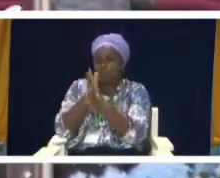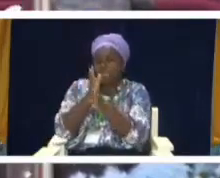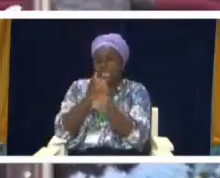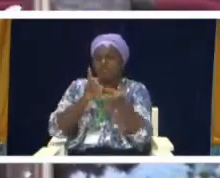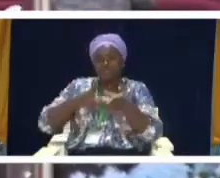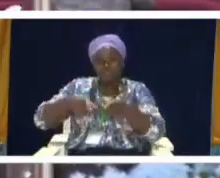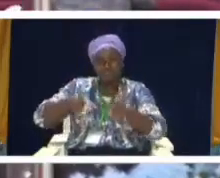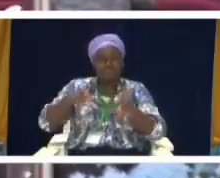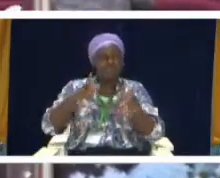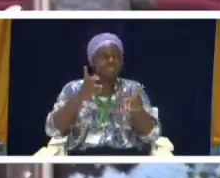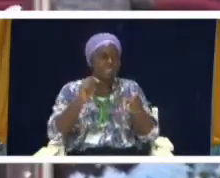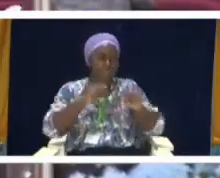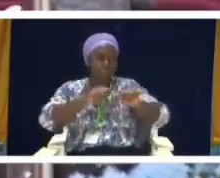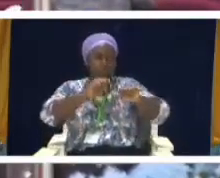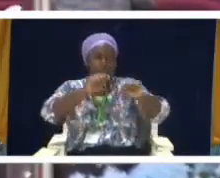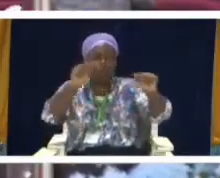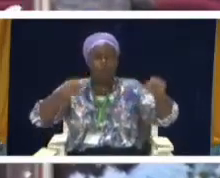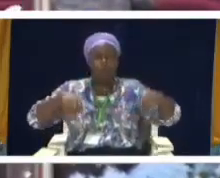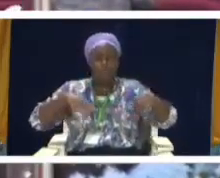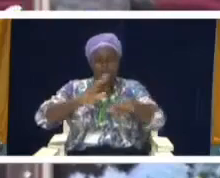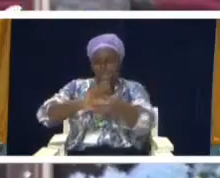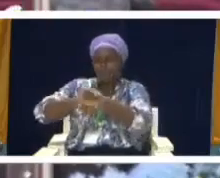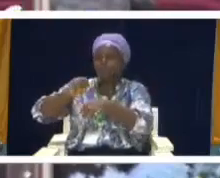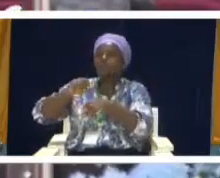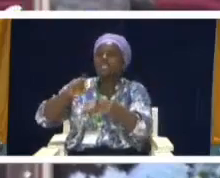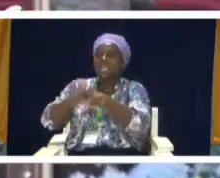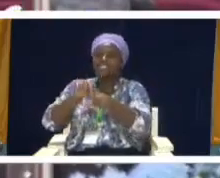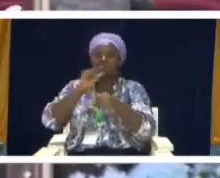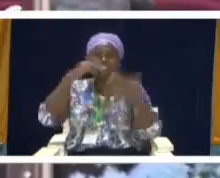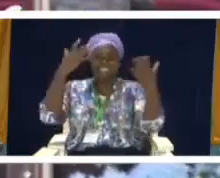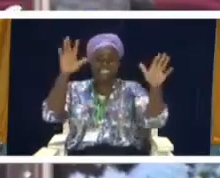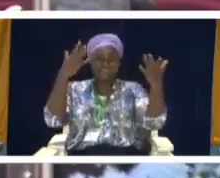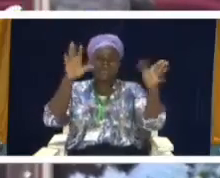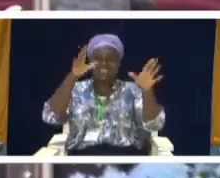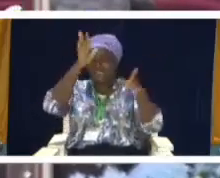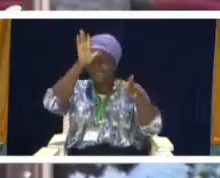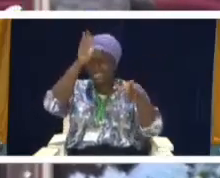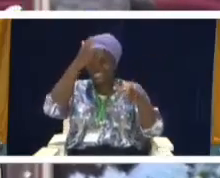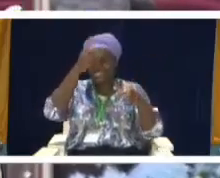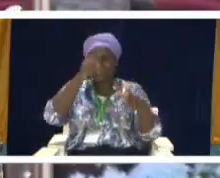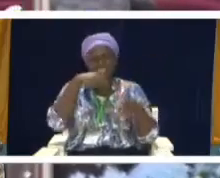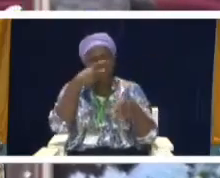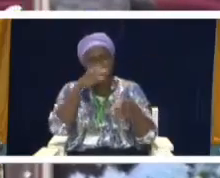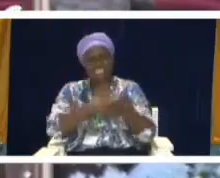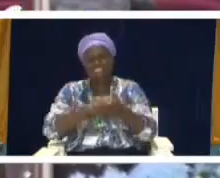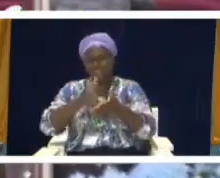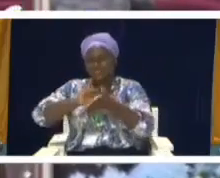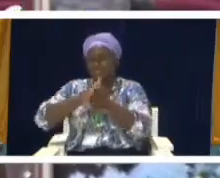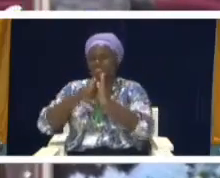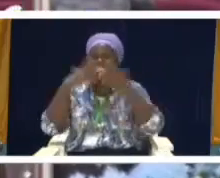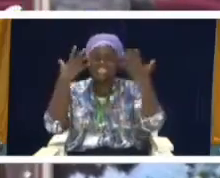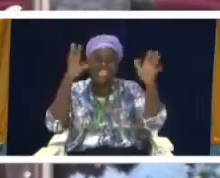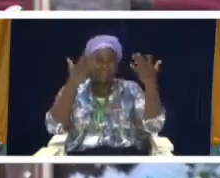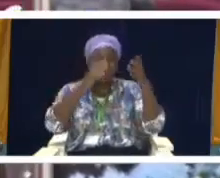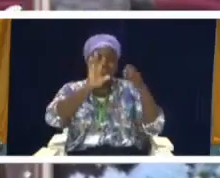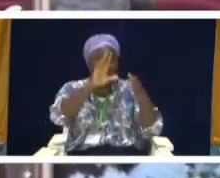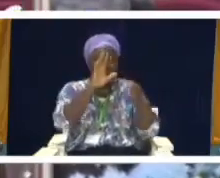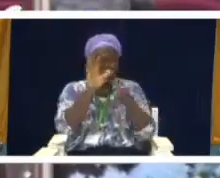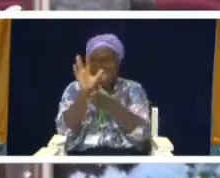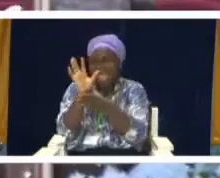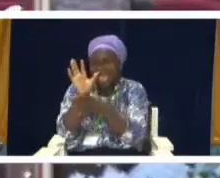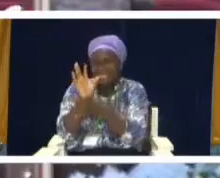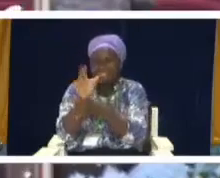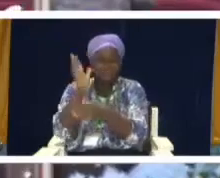the altar call, as she was clapping, Daddy Gio said, those clapping, your hands will not